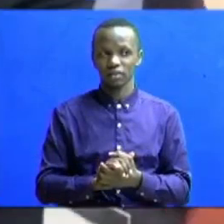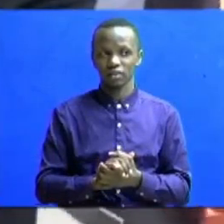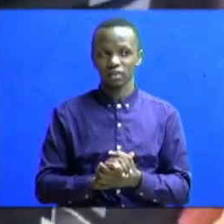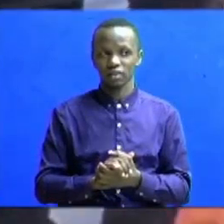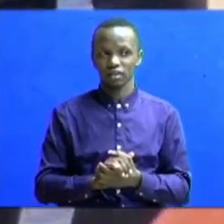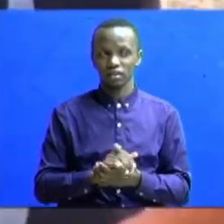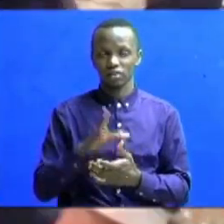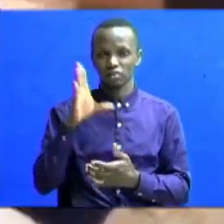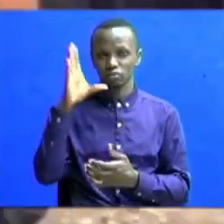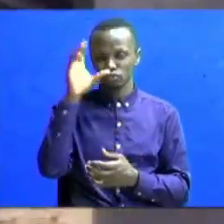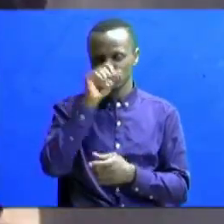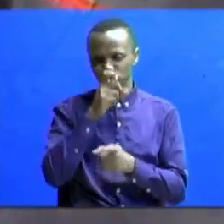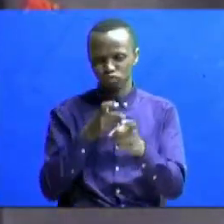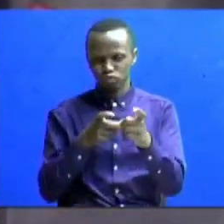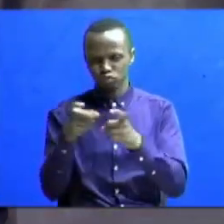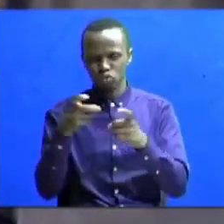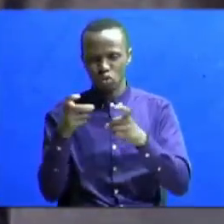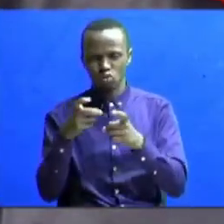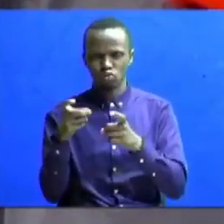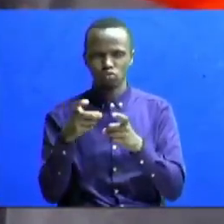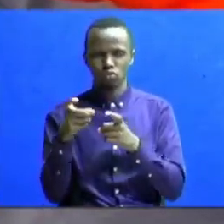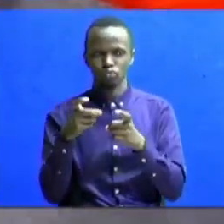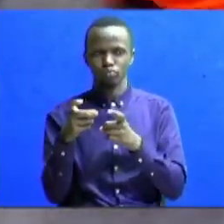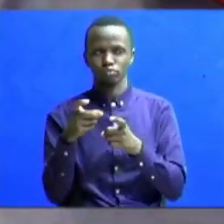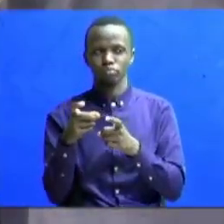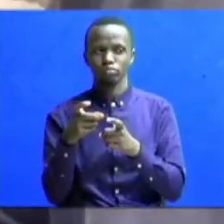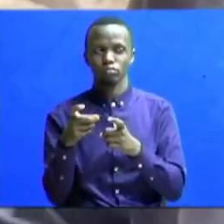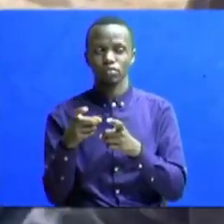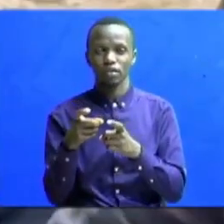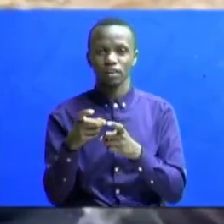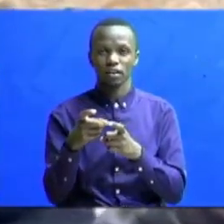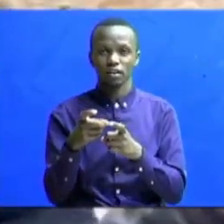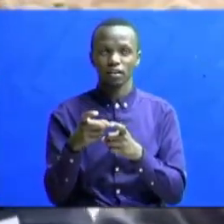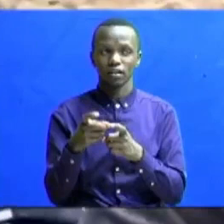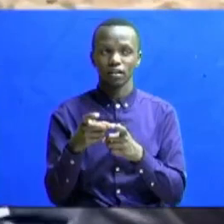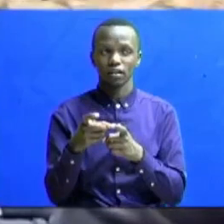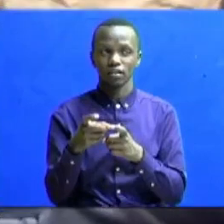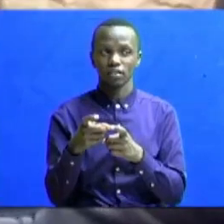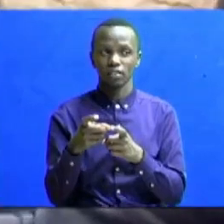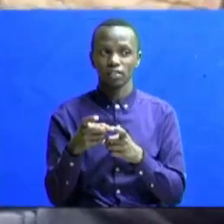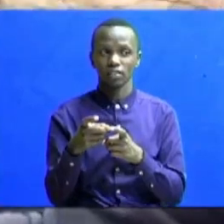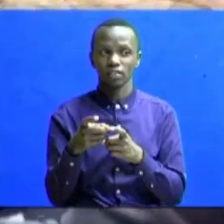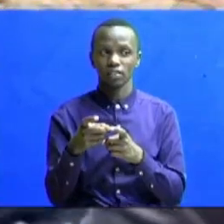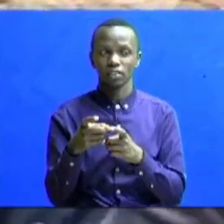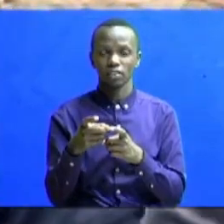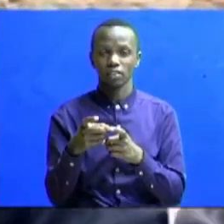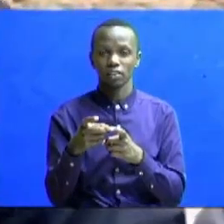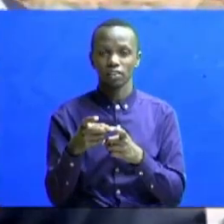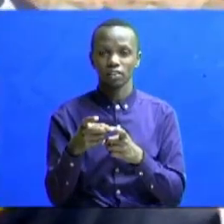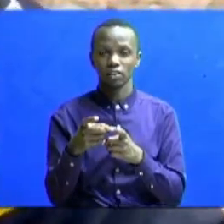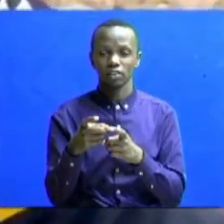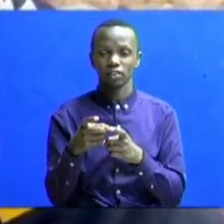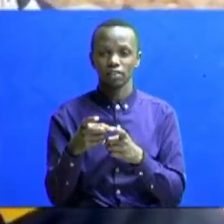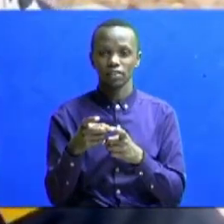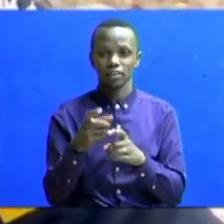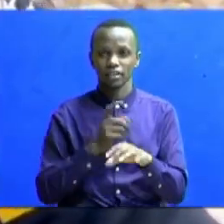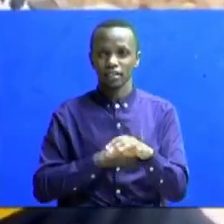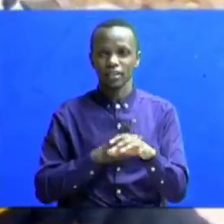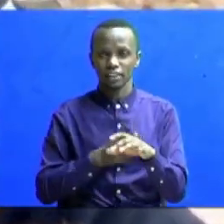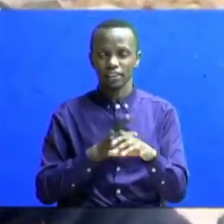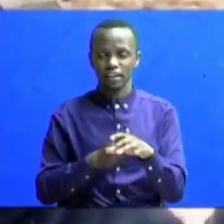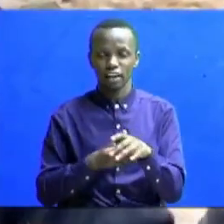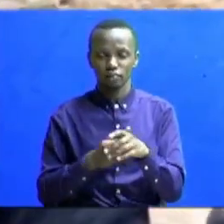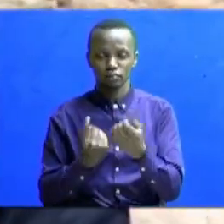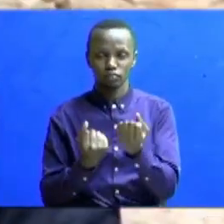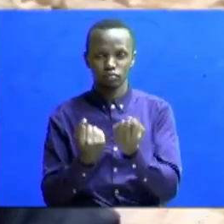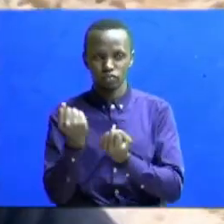We lost the screw from the top mount, so the damper came loose, and when it completely went, it took off the